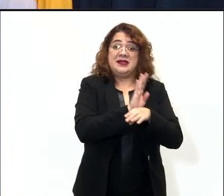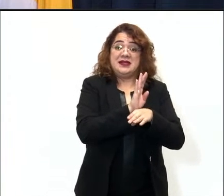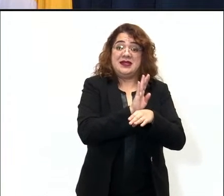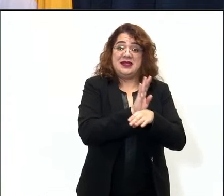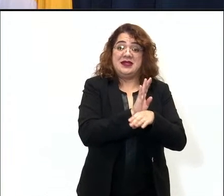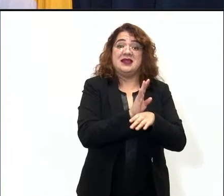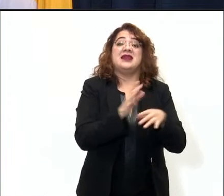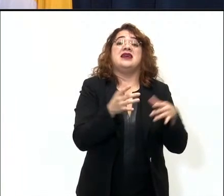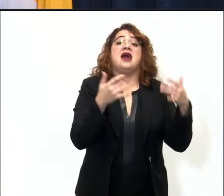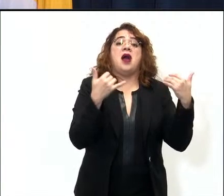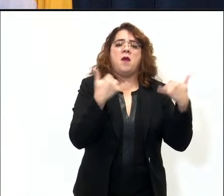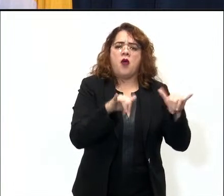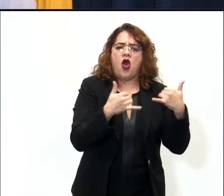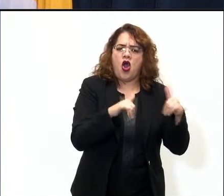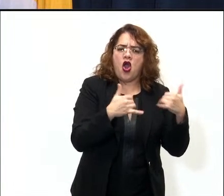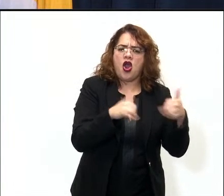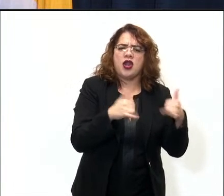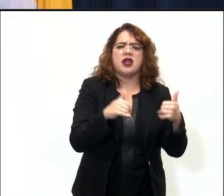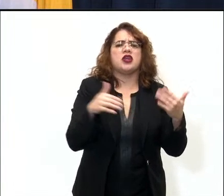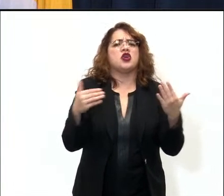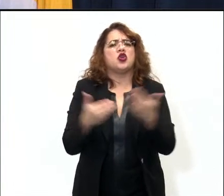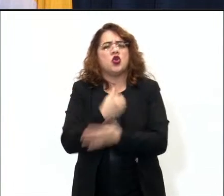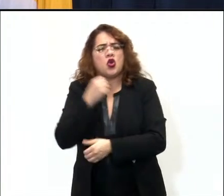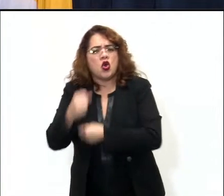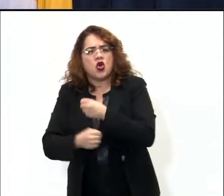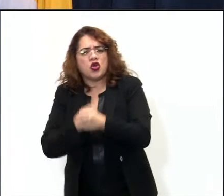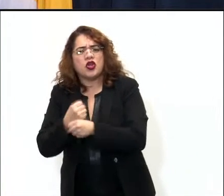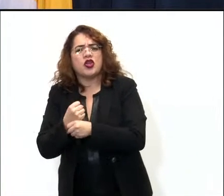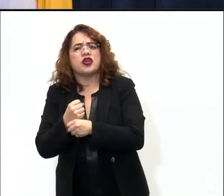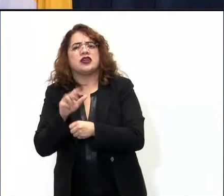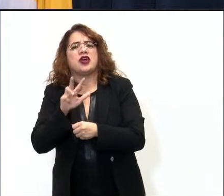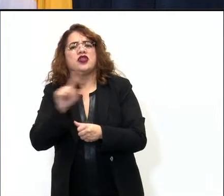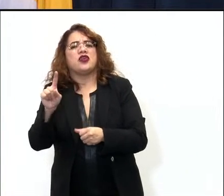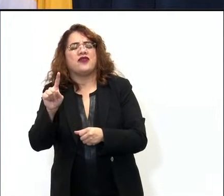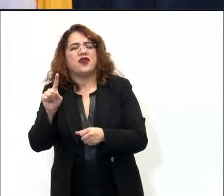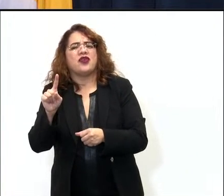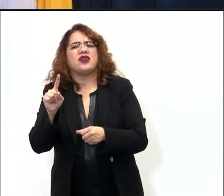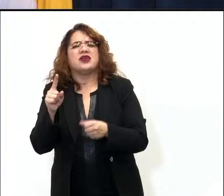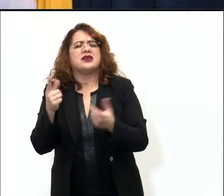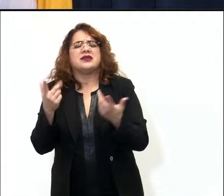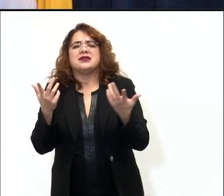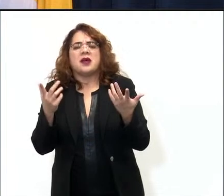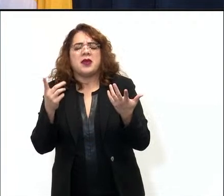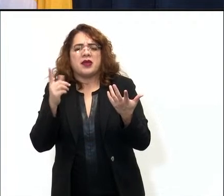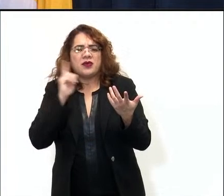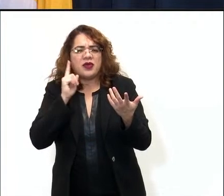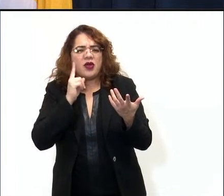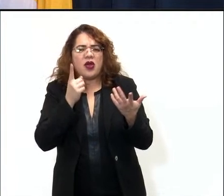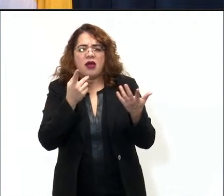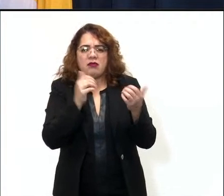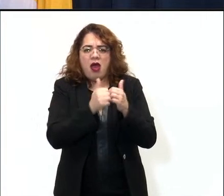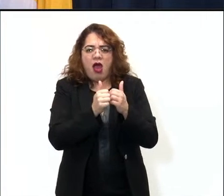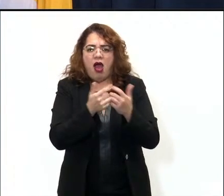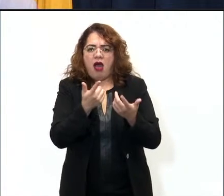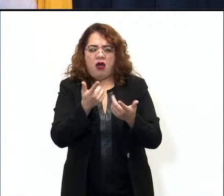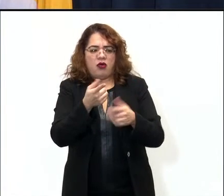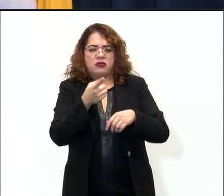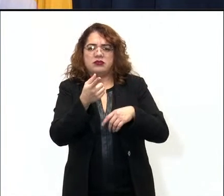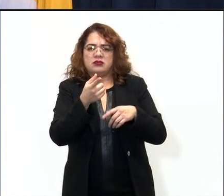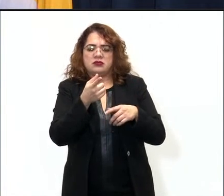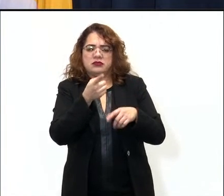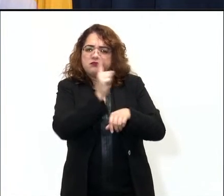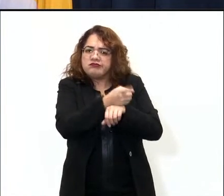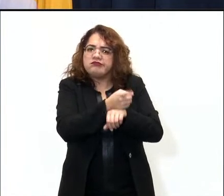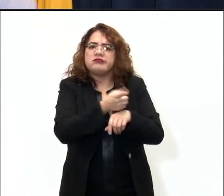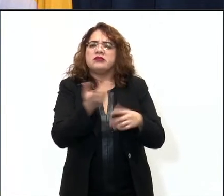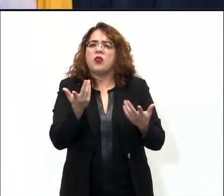orders fall into compliance? And do you guys have enough people on the team to ensure that happens? We do have a